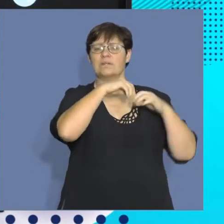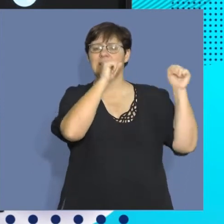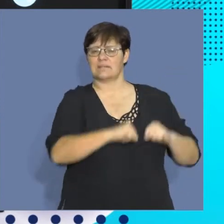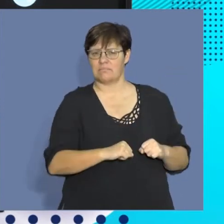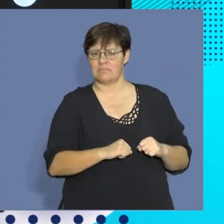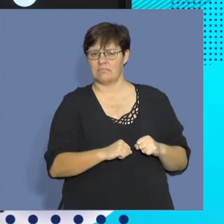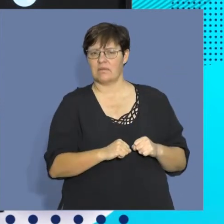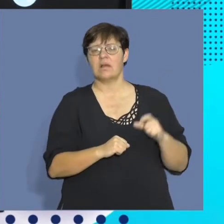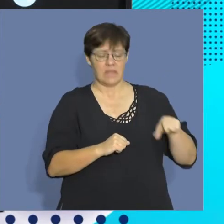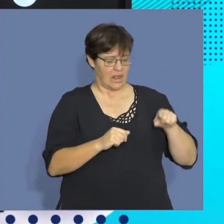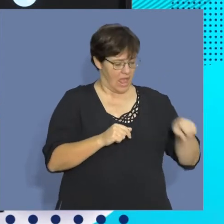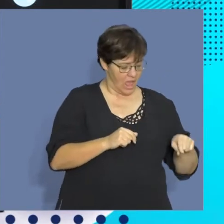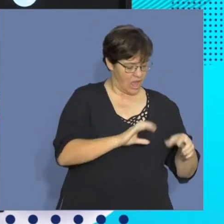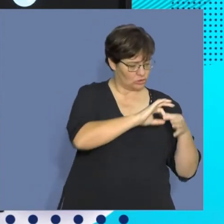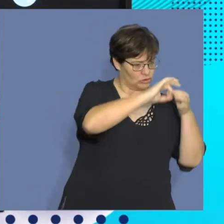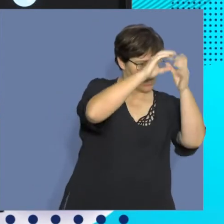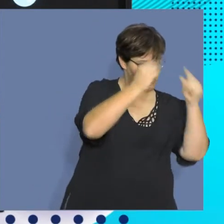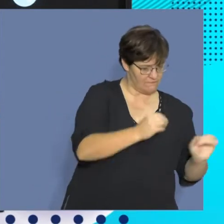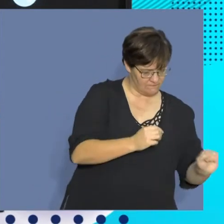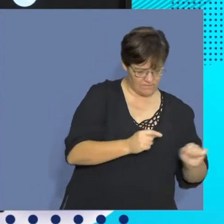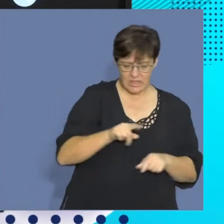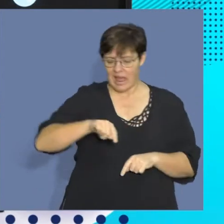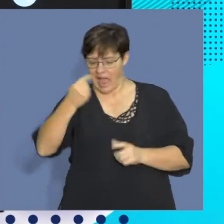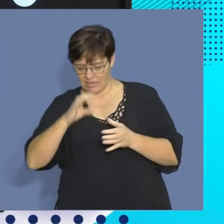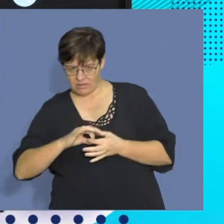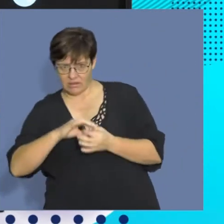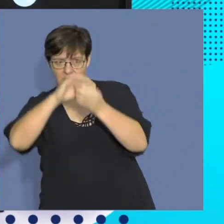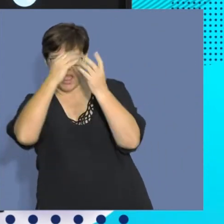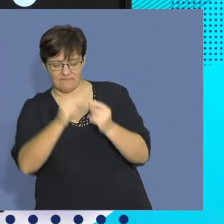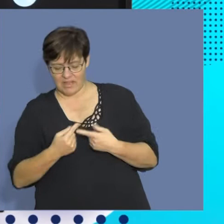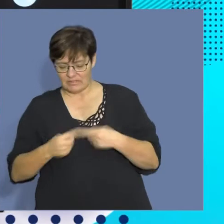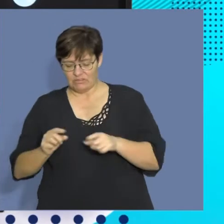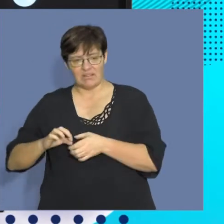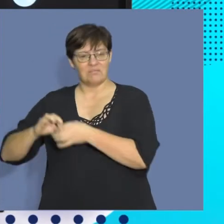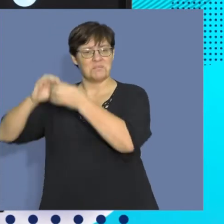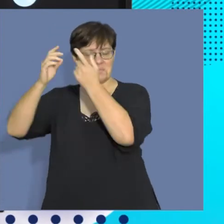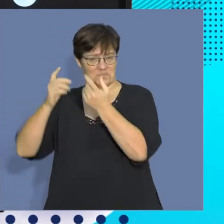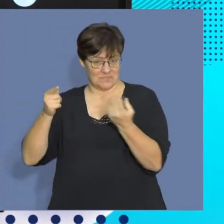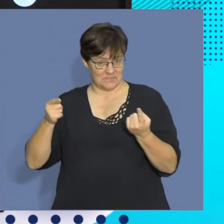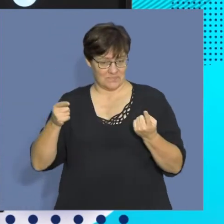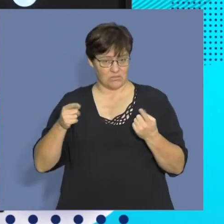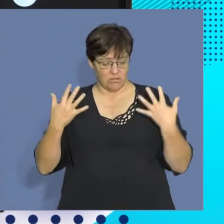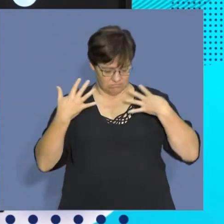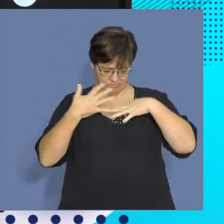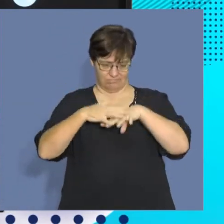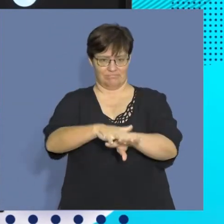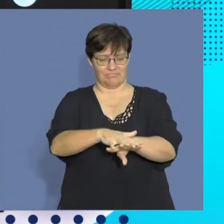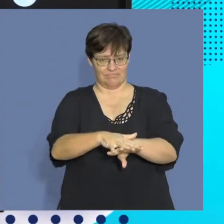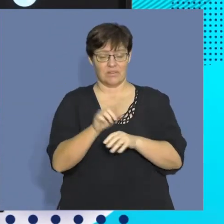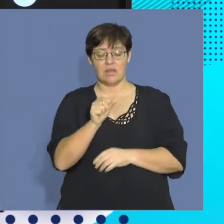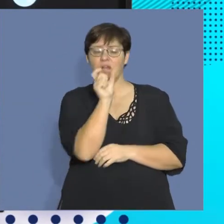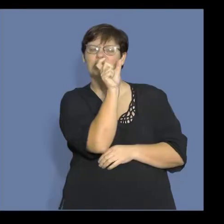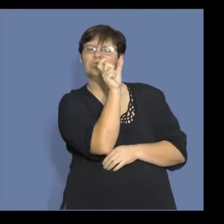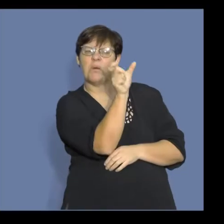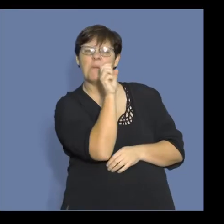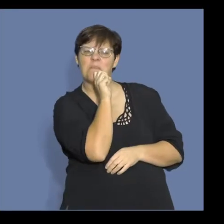ecosystem, we see that food chains are interconnected, meaning we've got food chains where at different levels interconnected. And that term